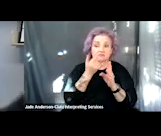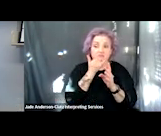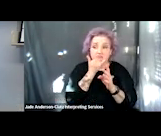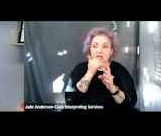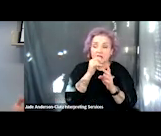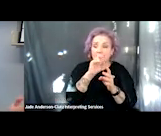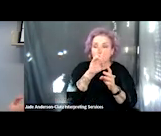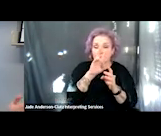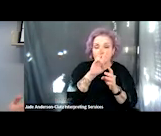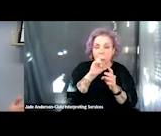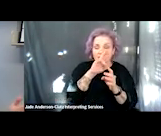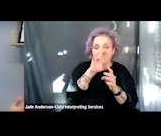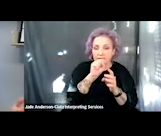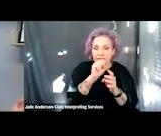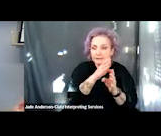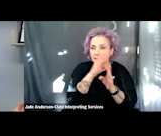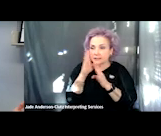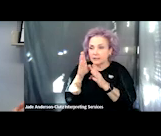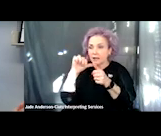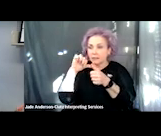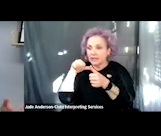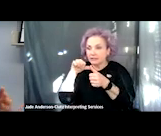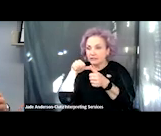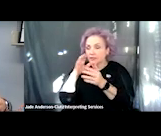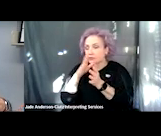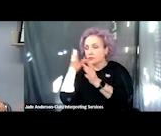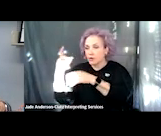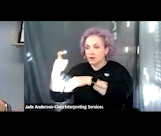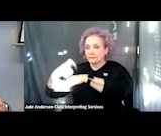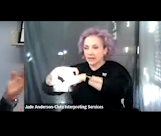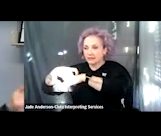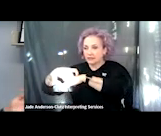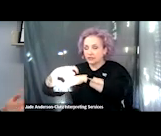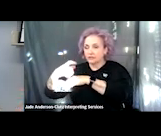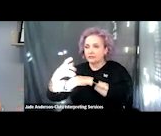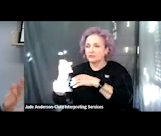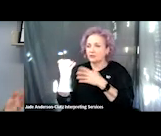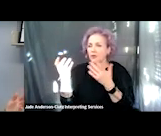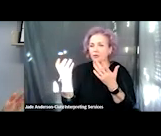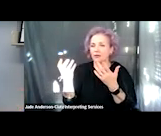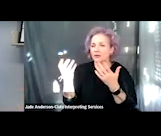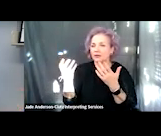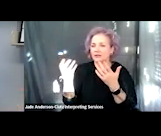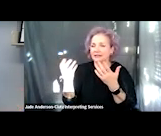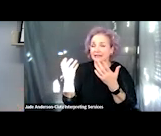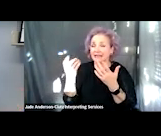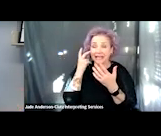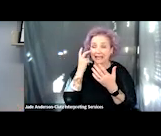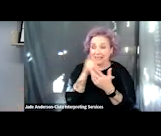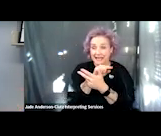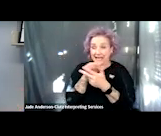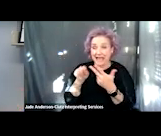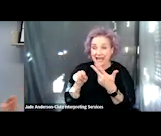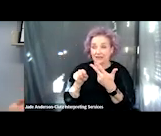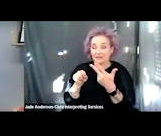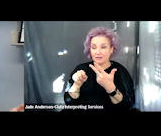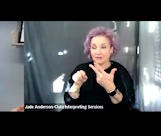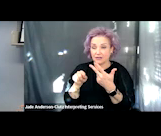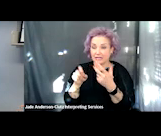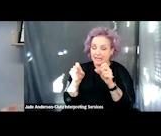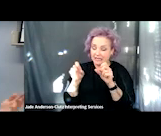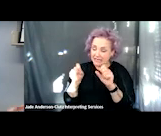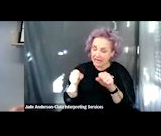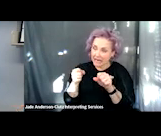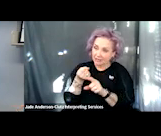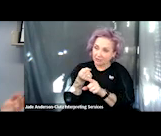you've probably had a lot of different infections in your lifetime, even if whether it's a bacterial or viral infection,